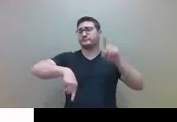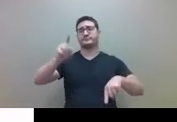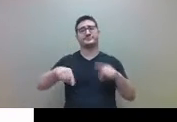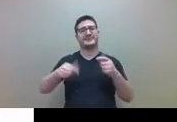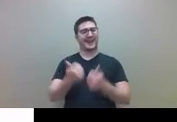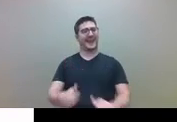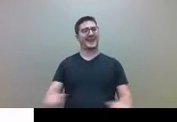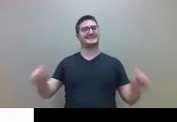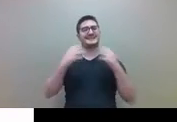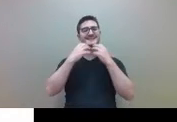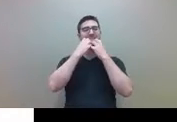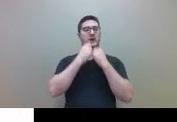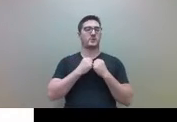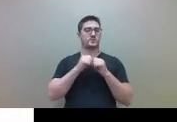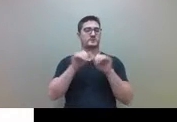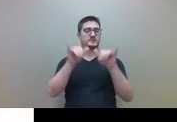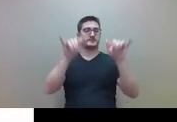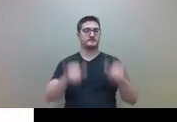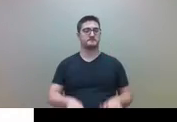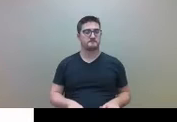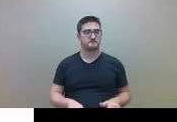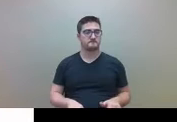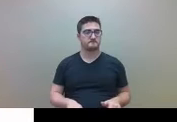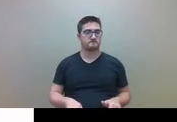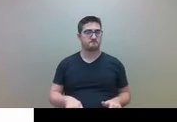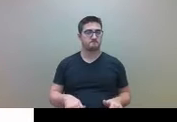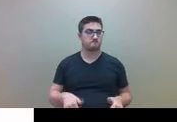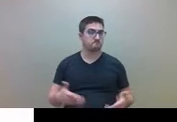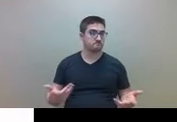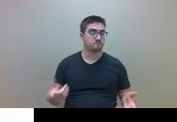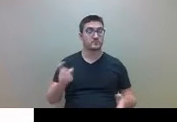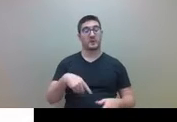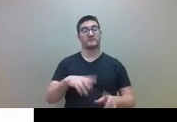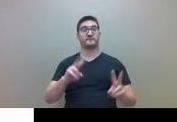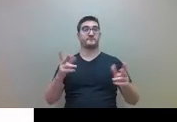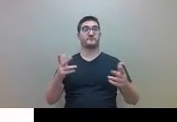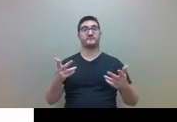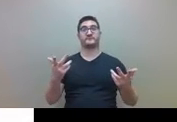But try and balance. The goal is to balance the wheel. Okay.